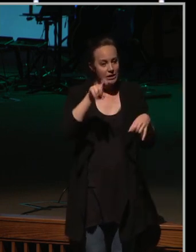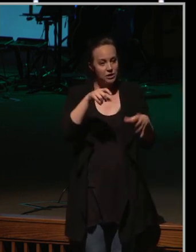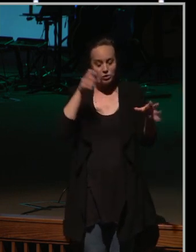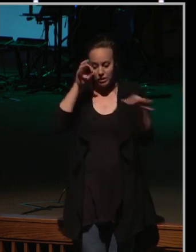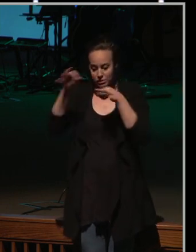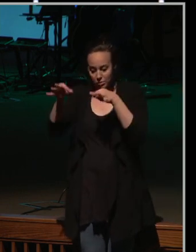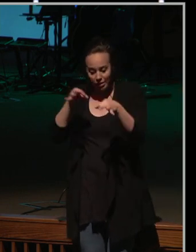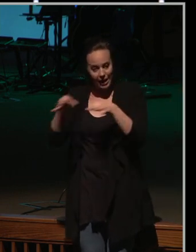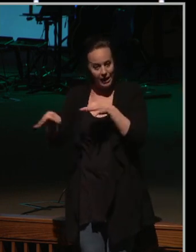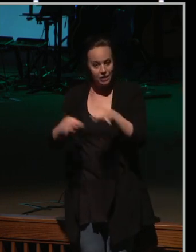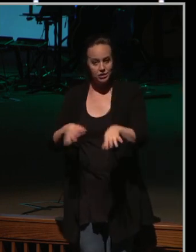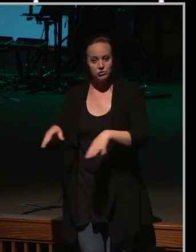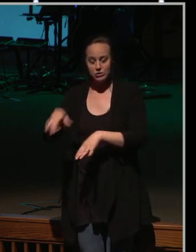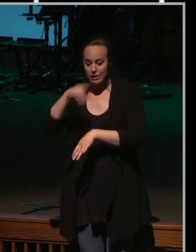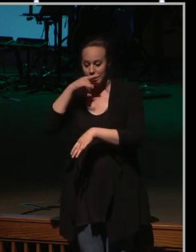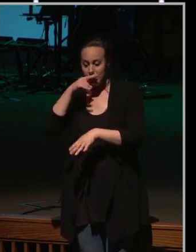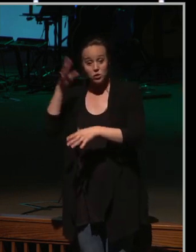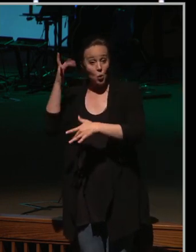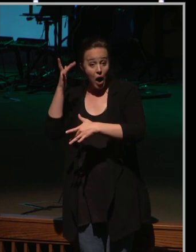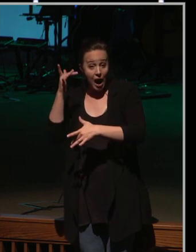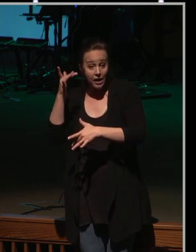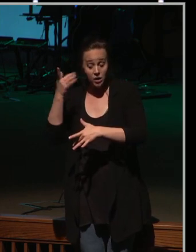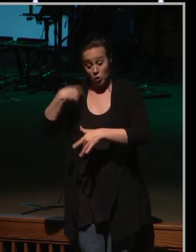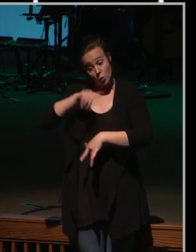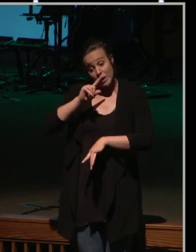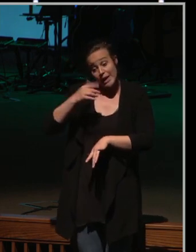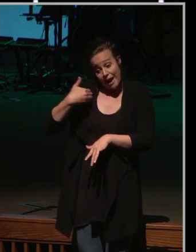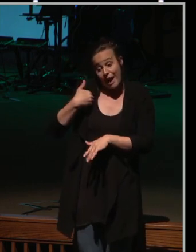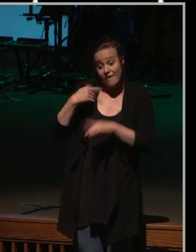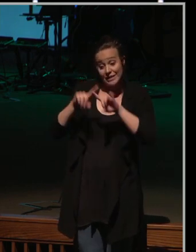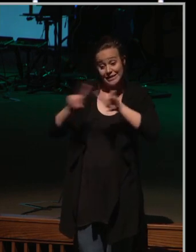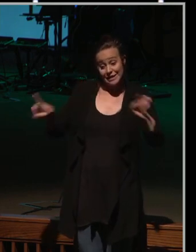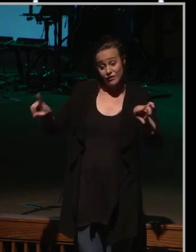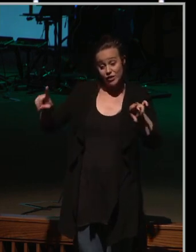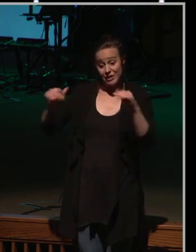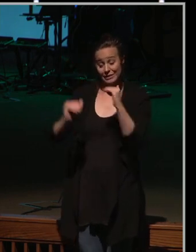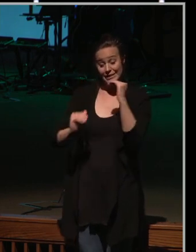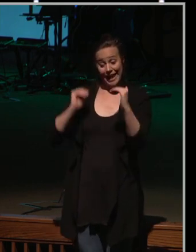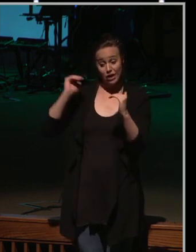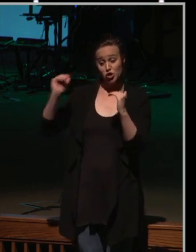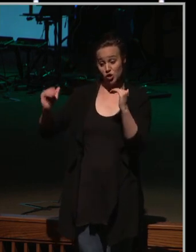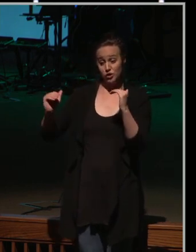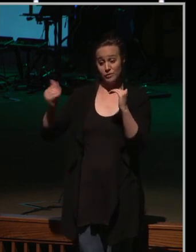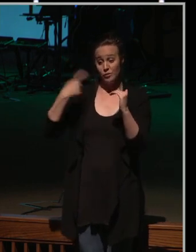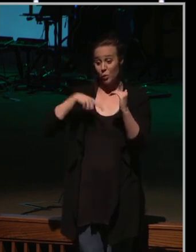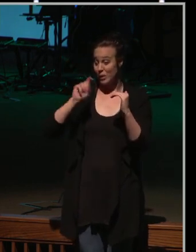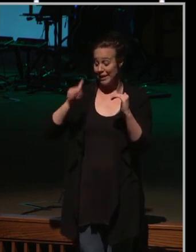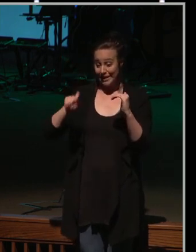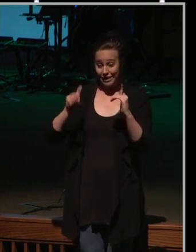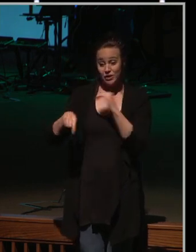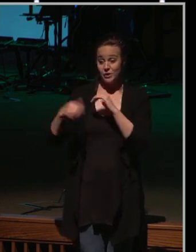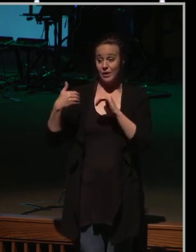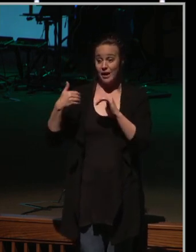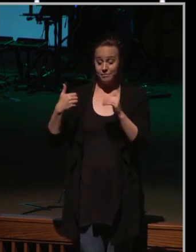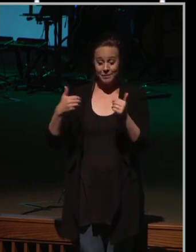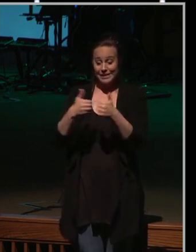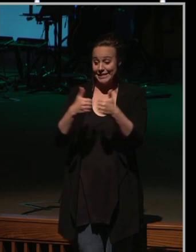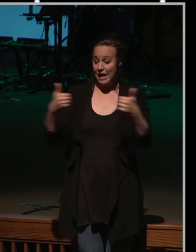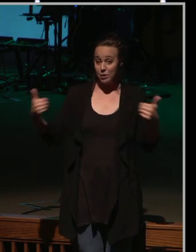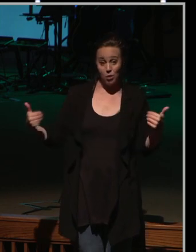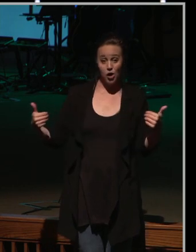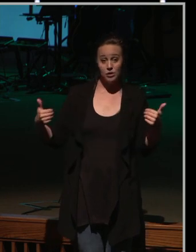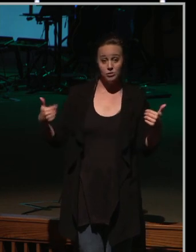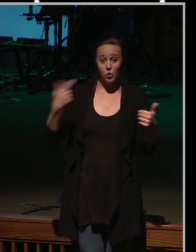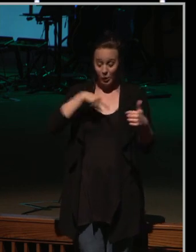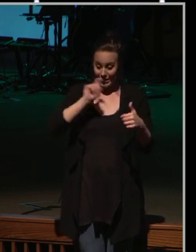have a different standard. Followers of Christ are not called to blend in. We're called to be set apart. We're called to be